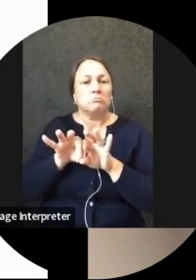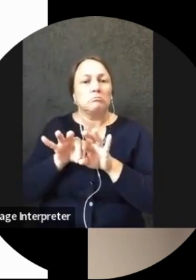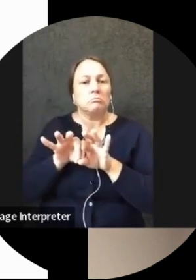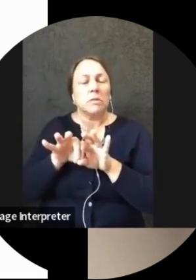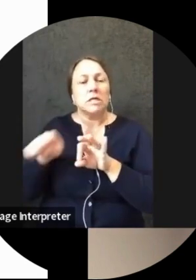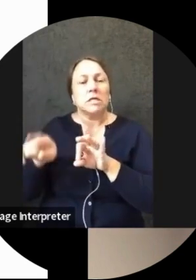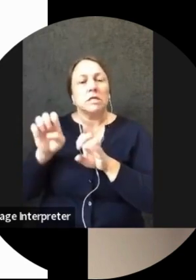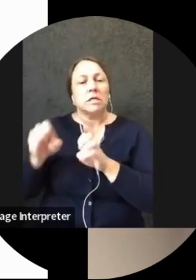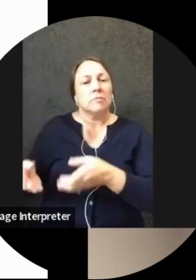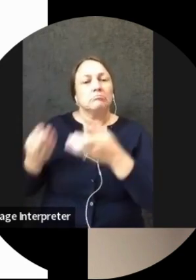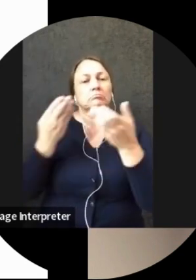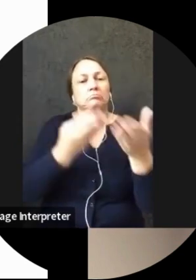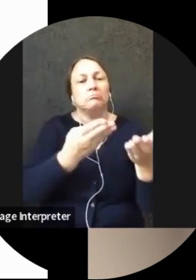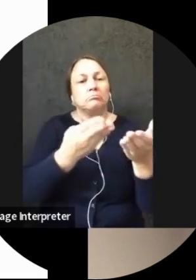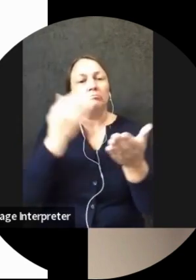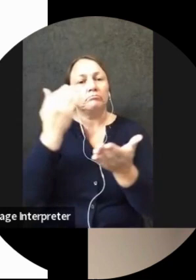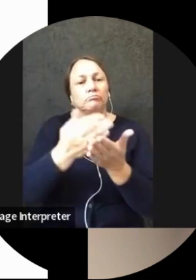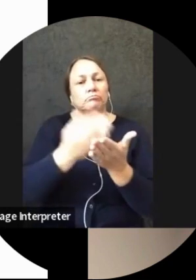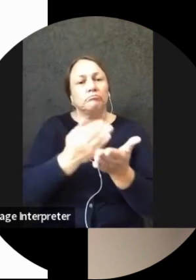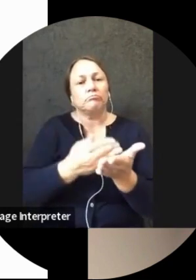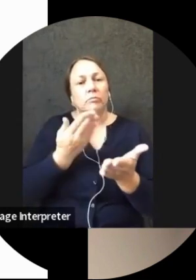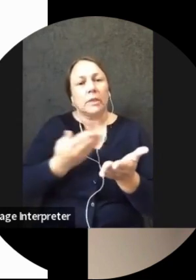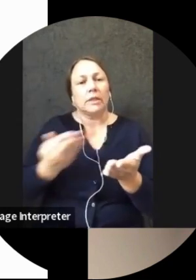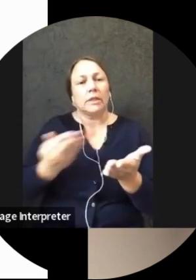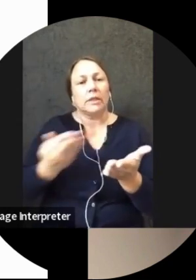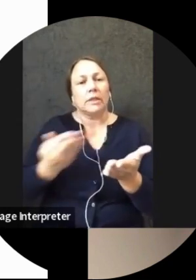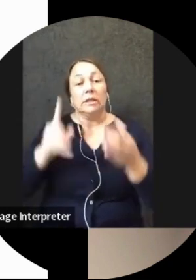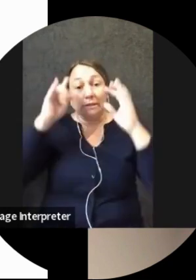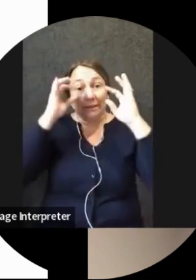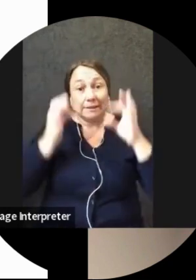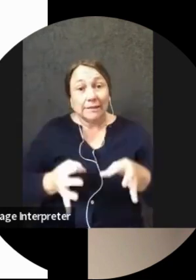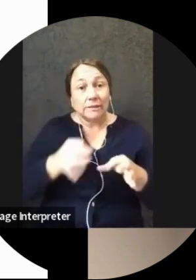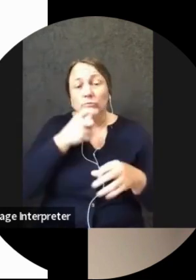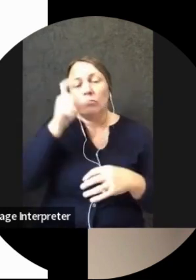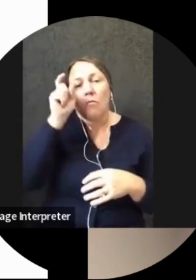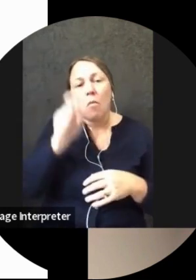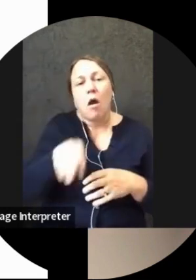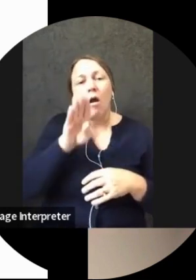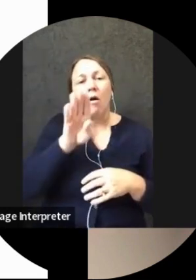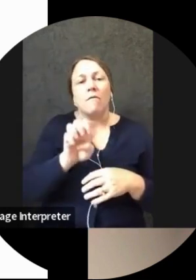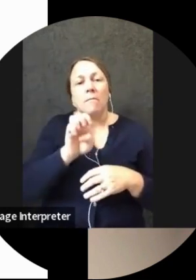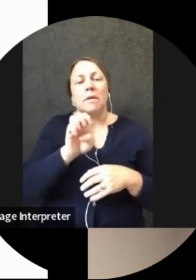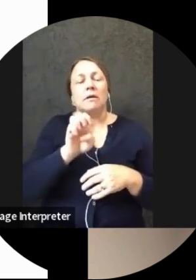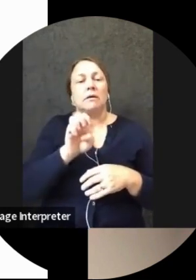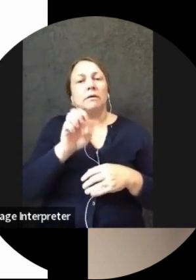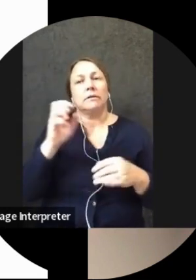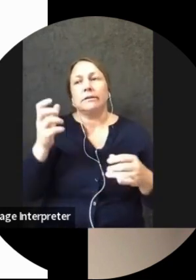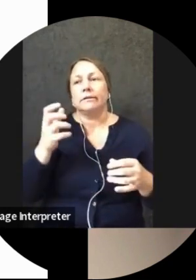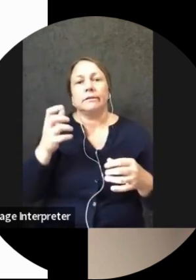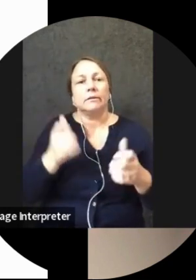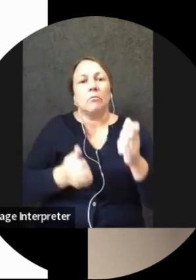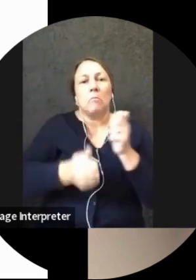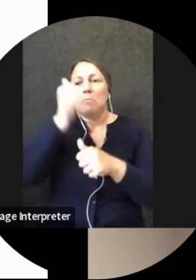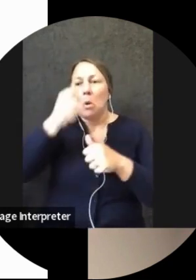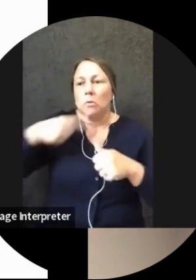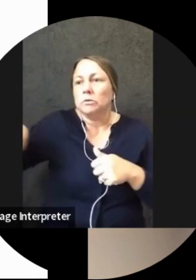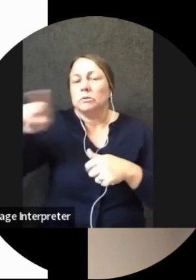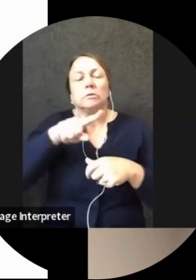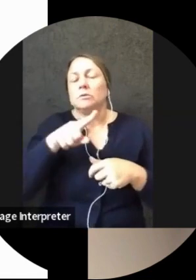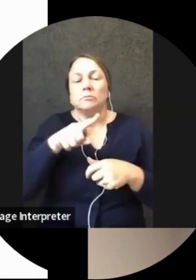not, the decision is not, doesn't have to be unanimous. Each